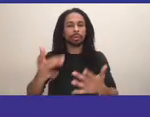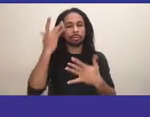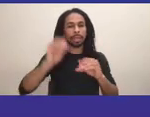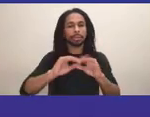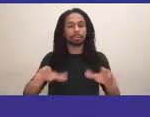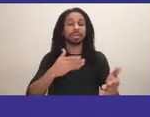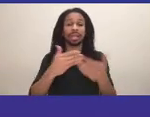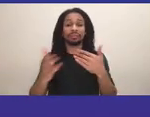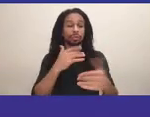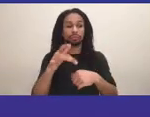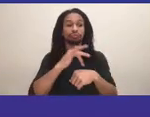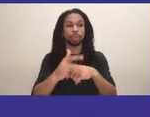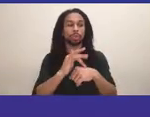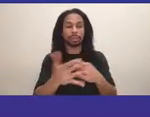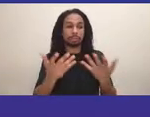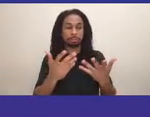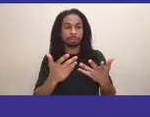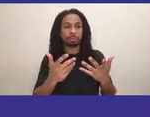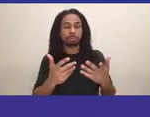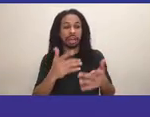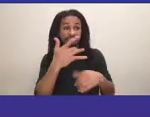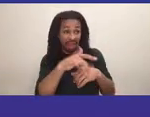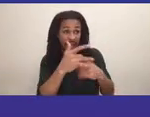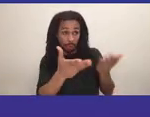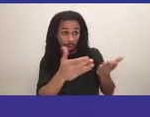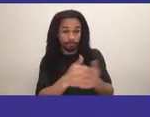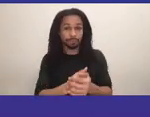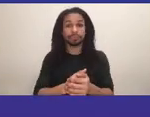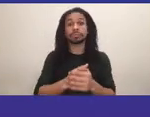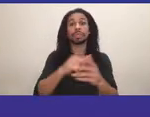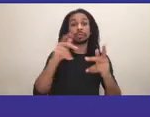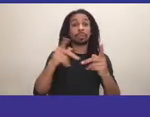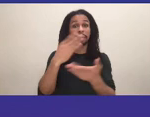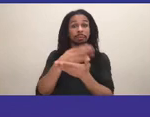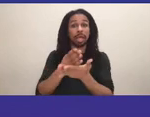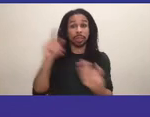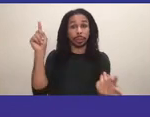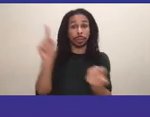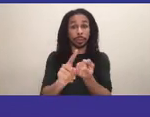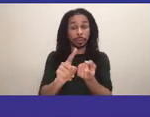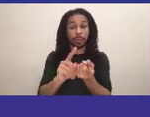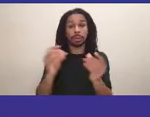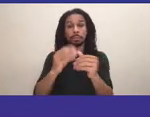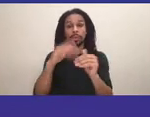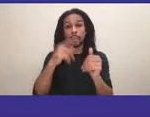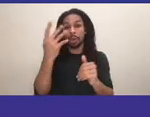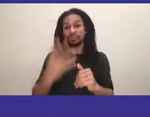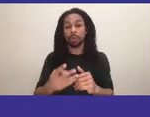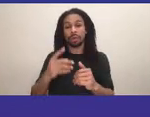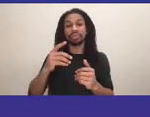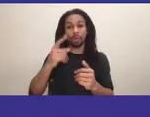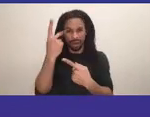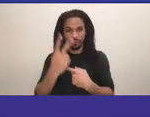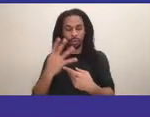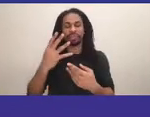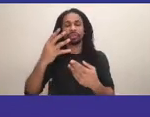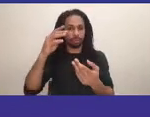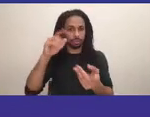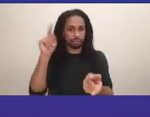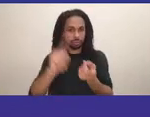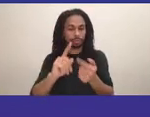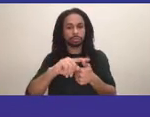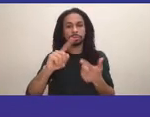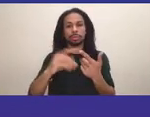made available. Folks' budgets have shrunk by more than a quarter, and earnings have shrunk as well due